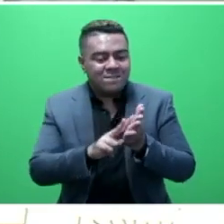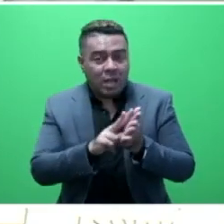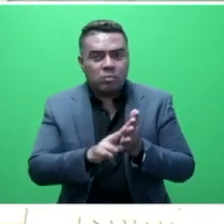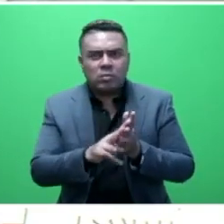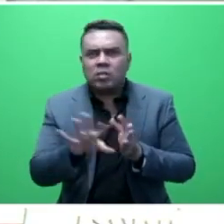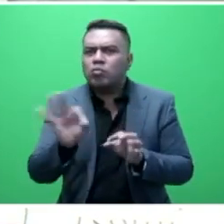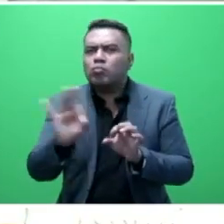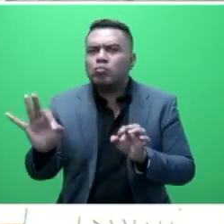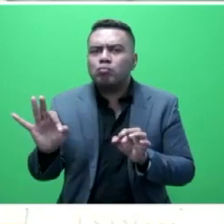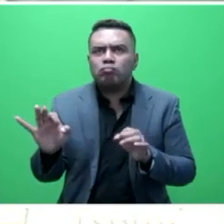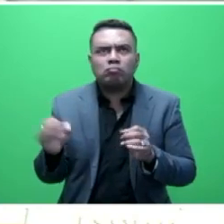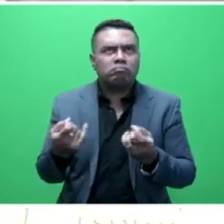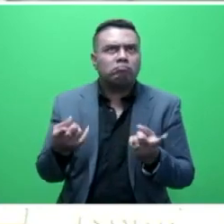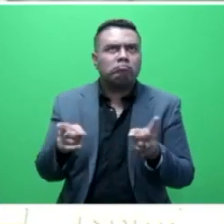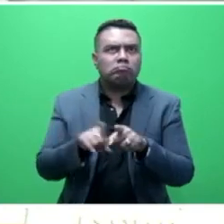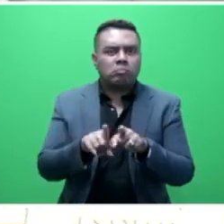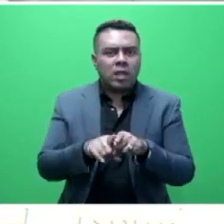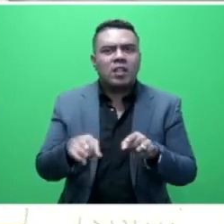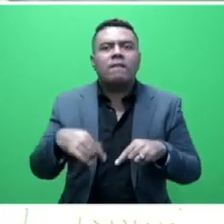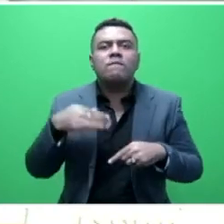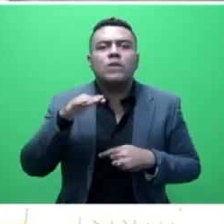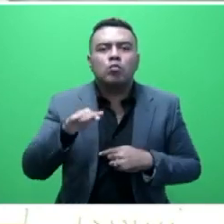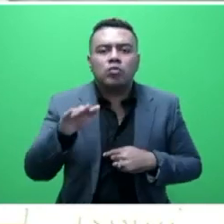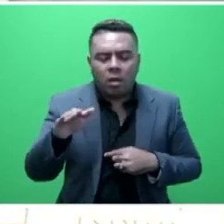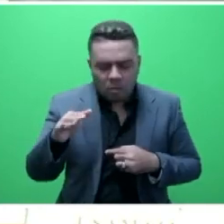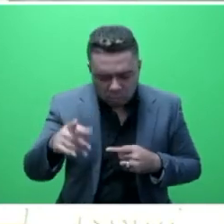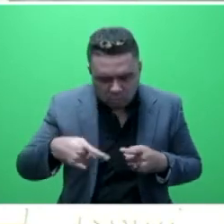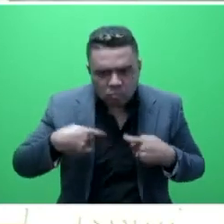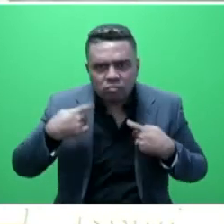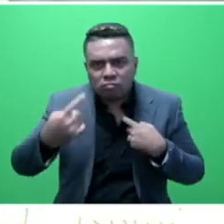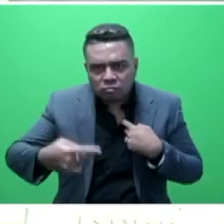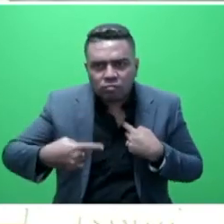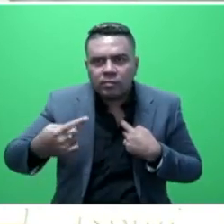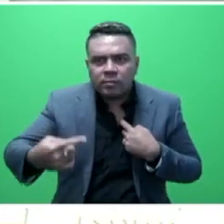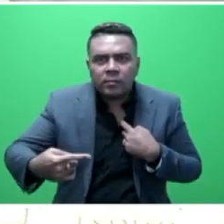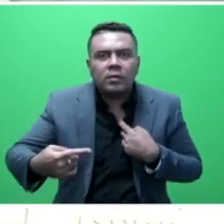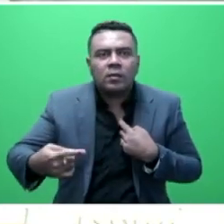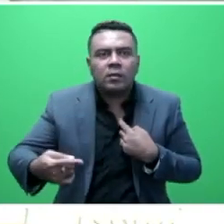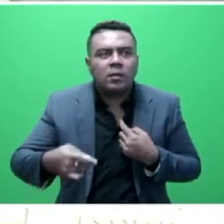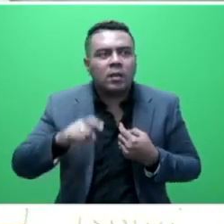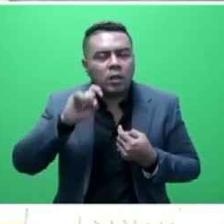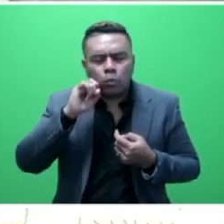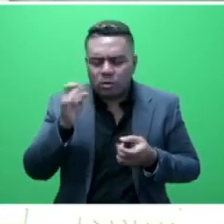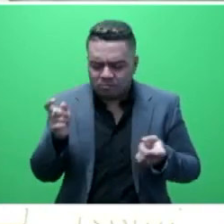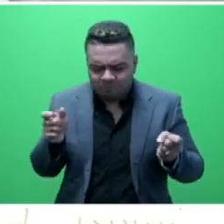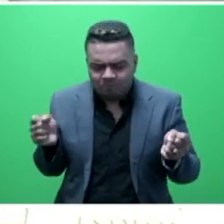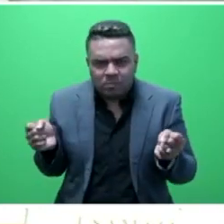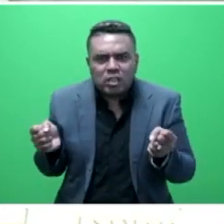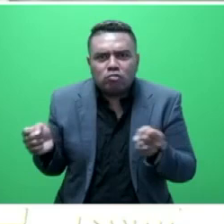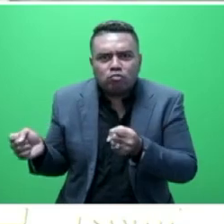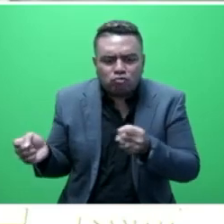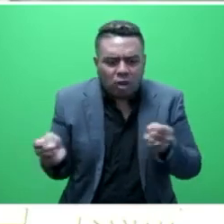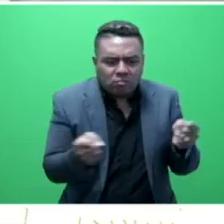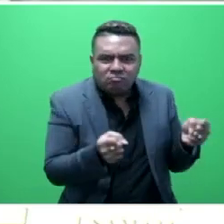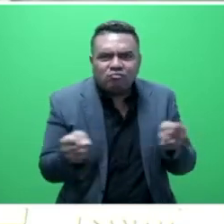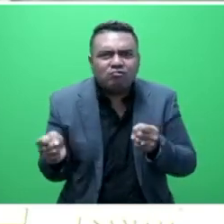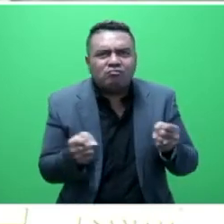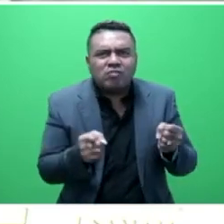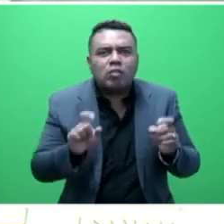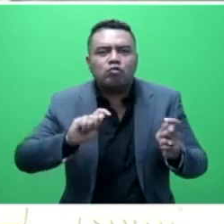relented, nor will they in the near future. It will fundamentally change the future. Indeed, it already